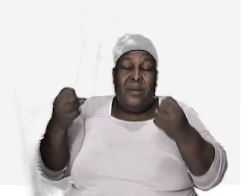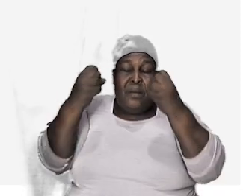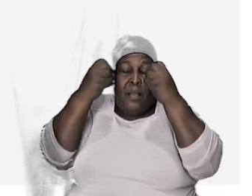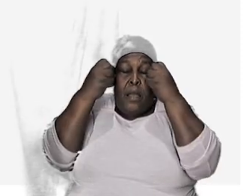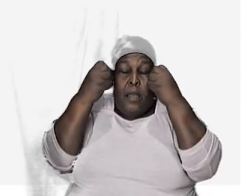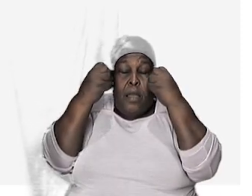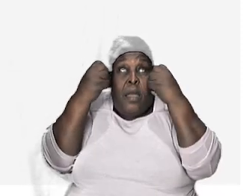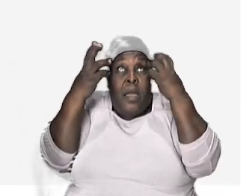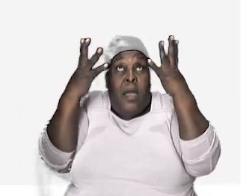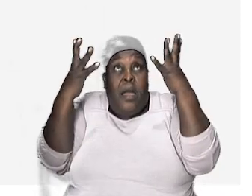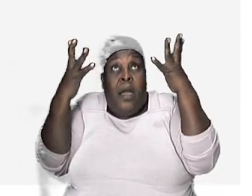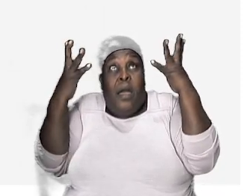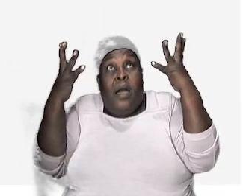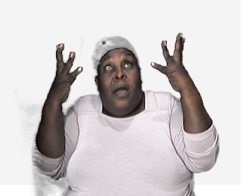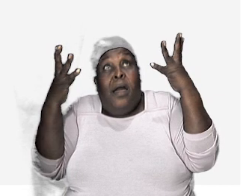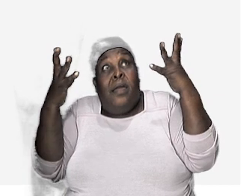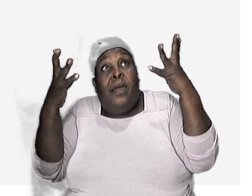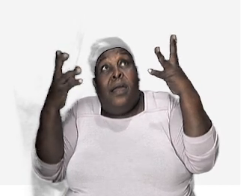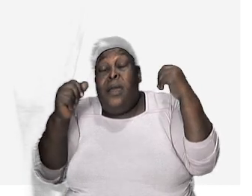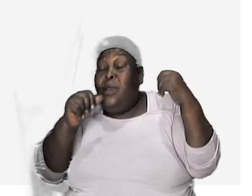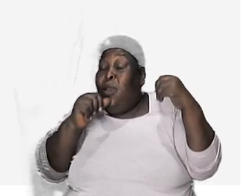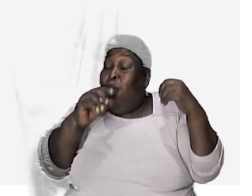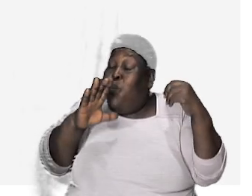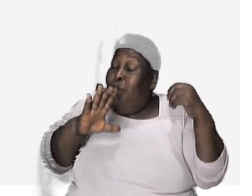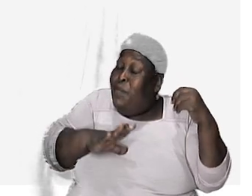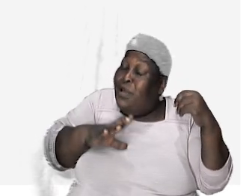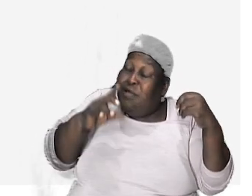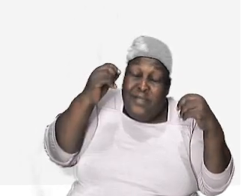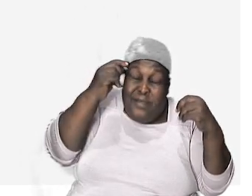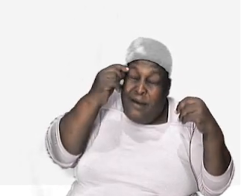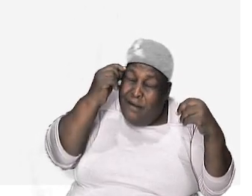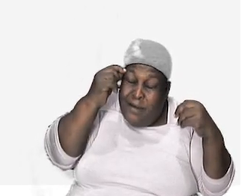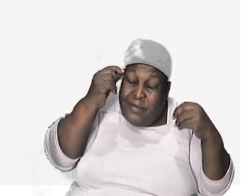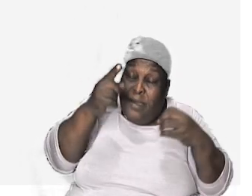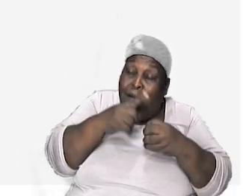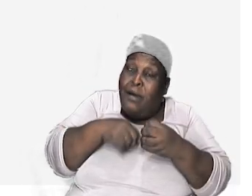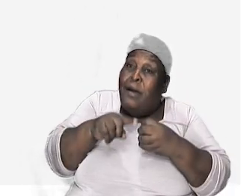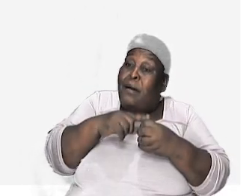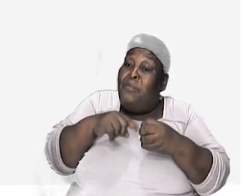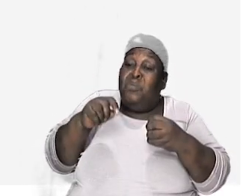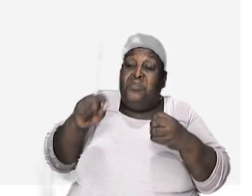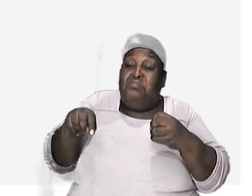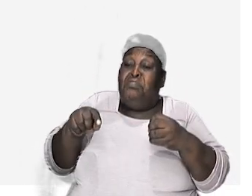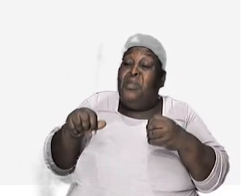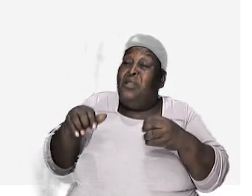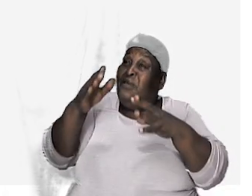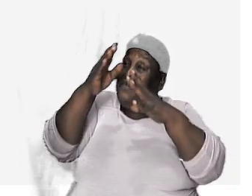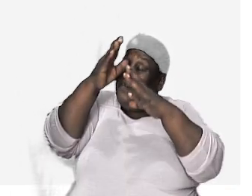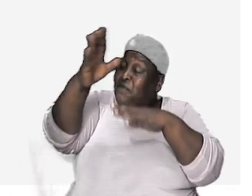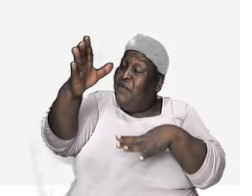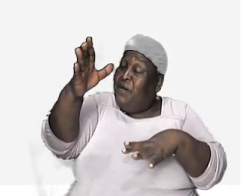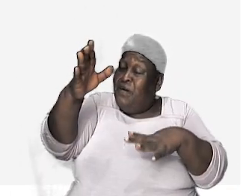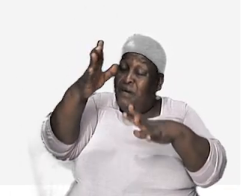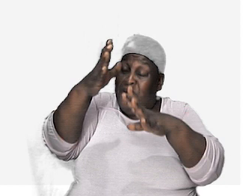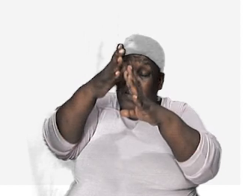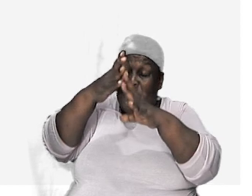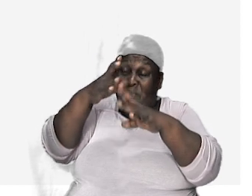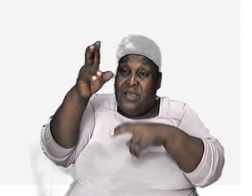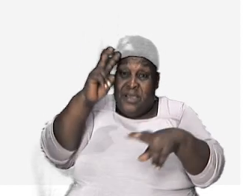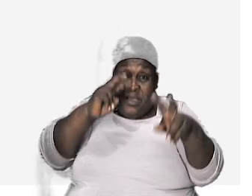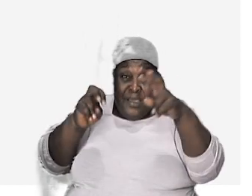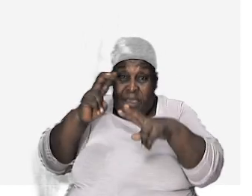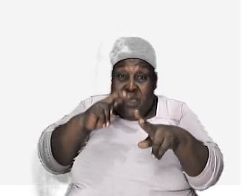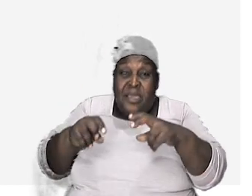the woman's mind as she thought about this. The Father seeketh such to worship him. But there are some principles that he brought out in